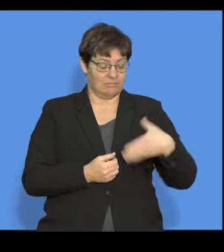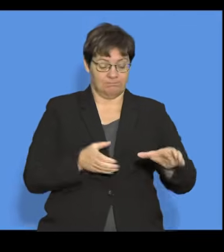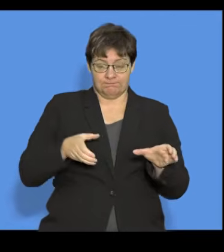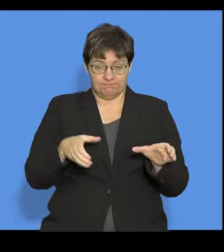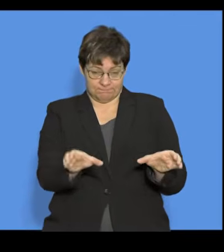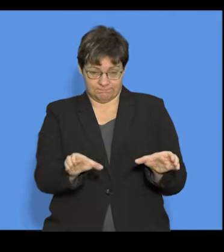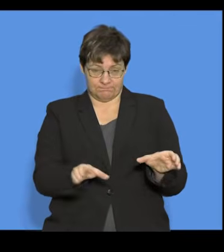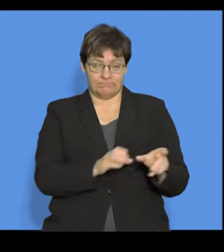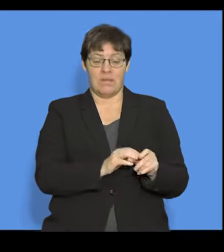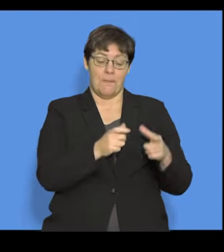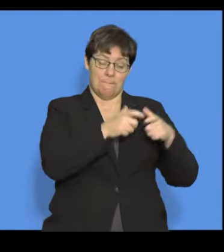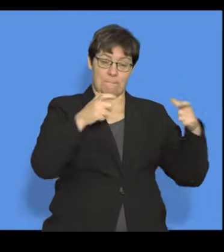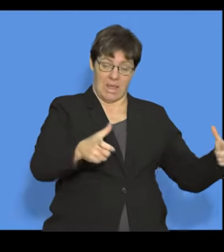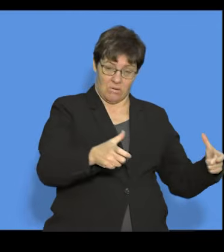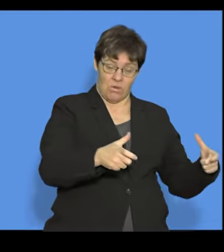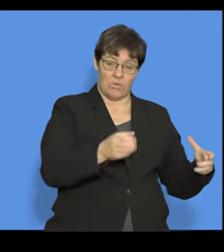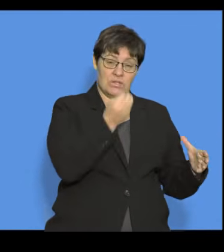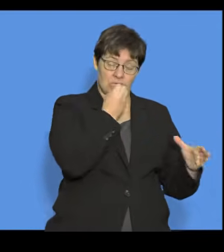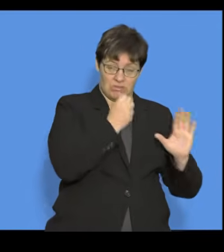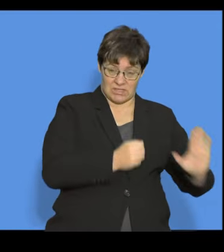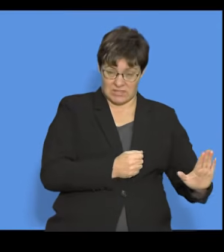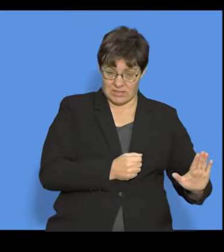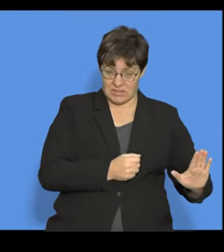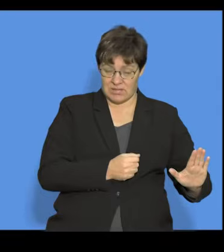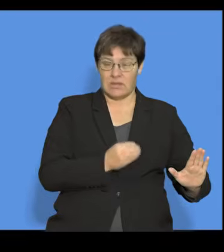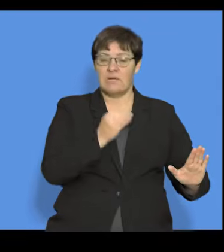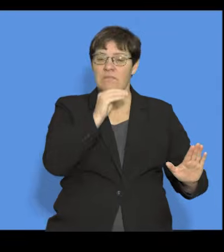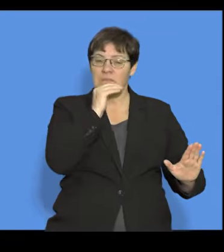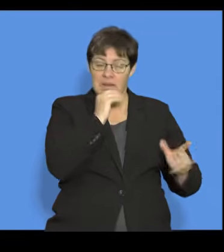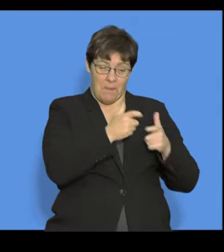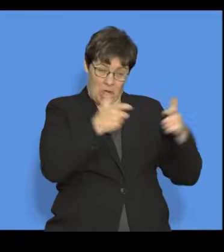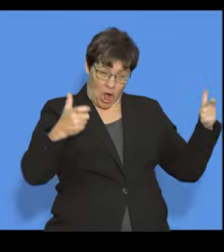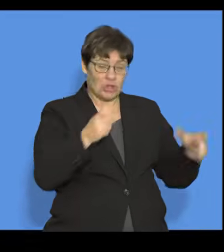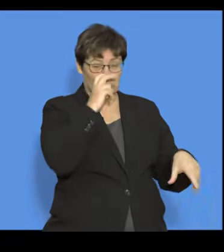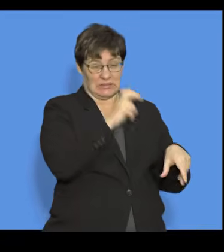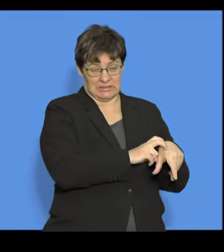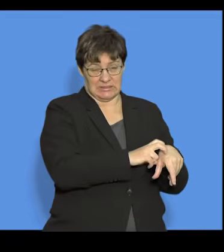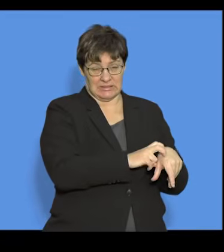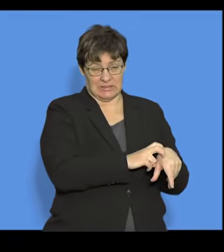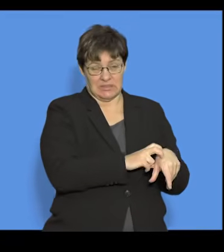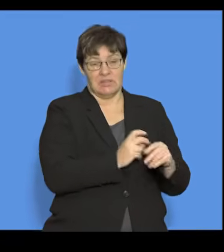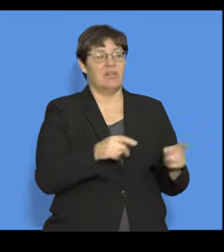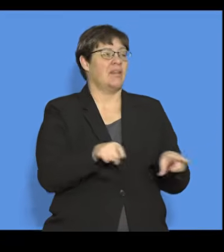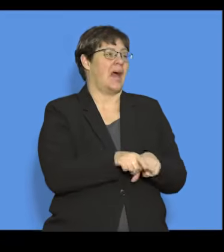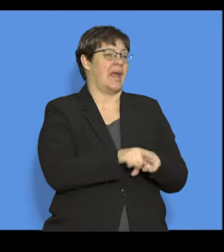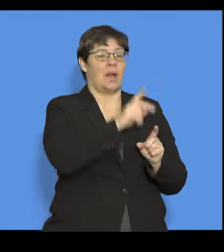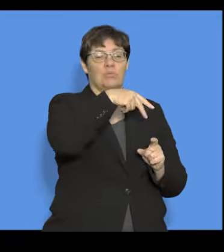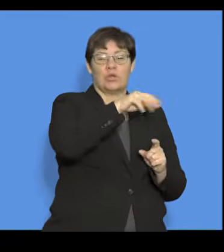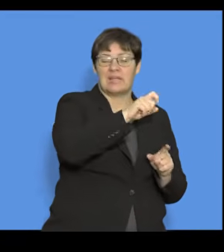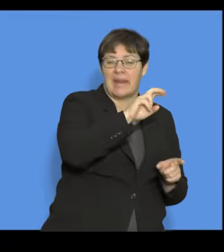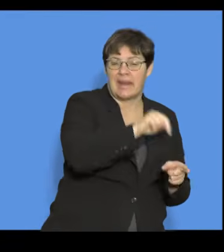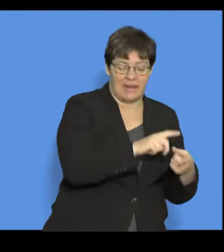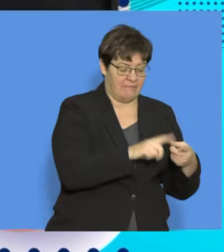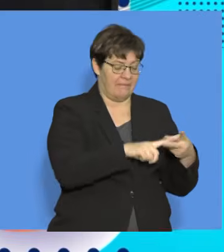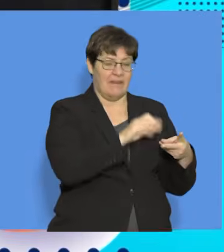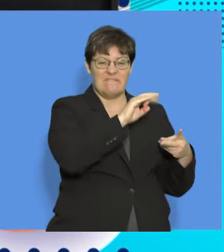into two groups: your macronutrients, which are needed in large quantities. So if you talk about things like